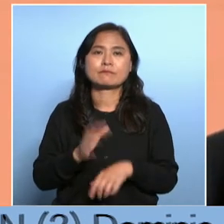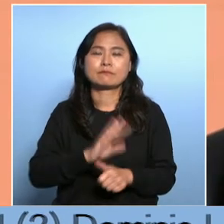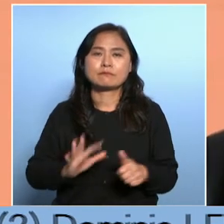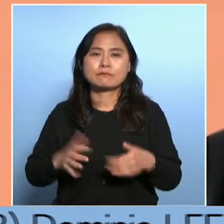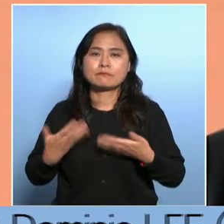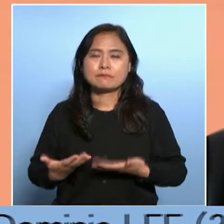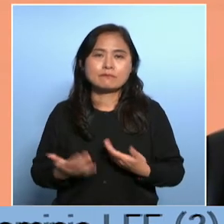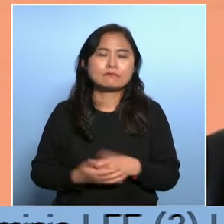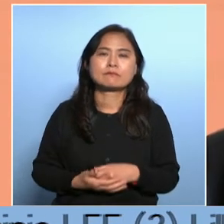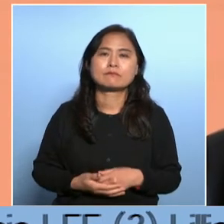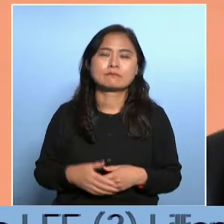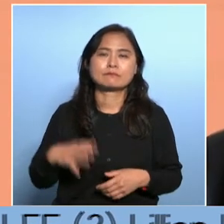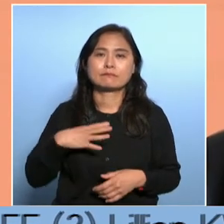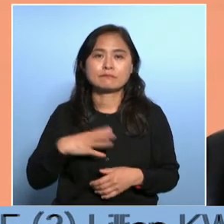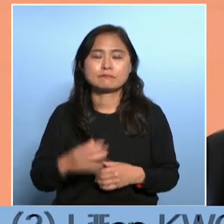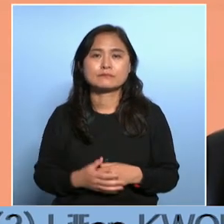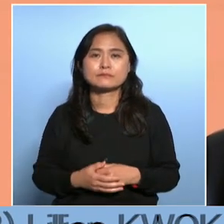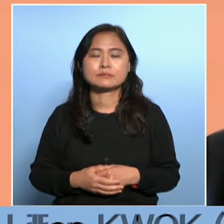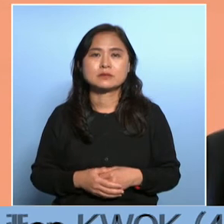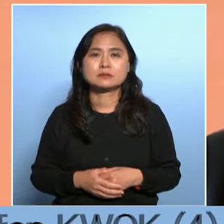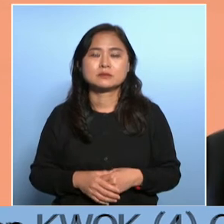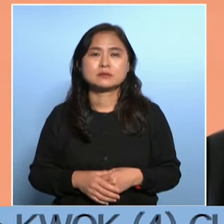venues, therefore we are not very